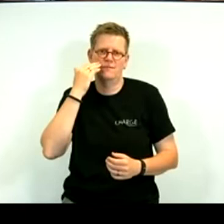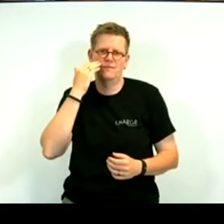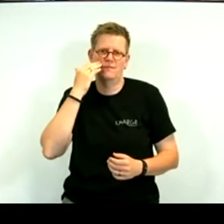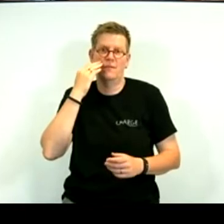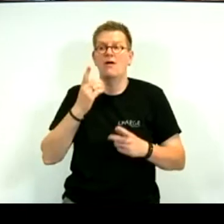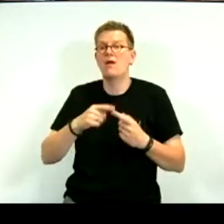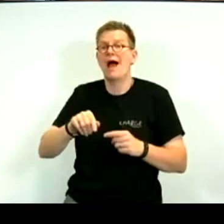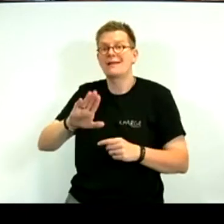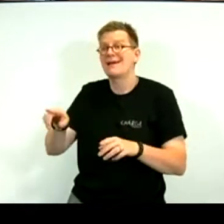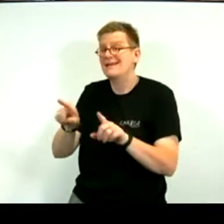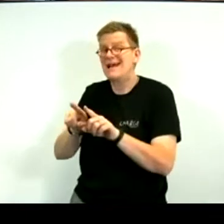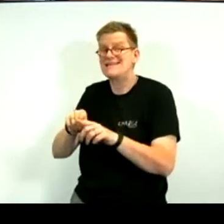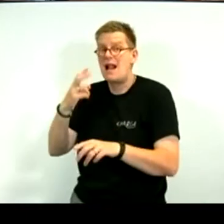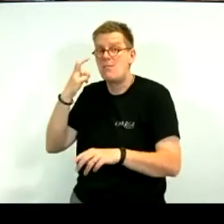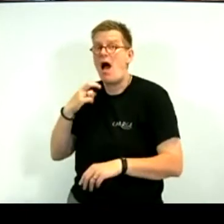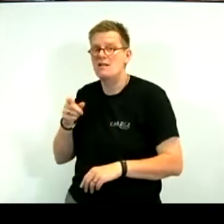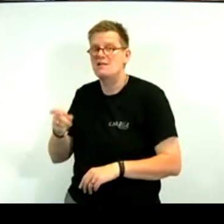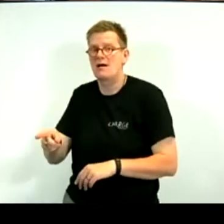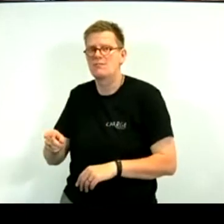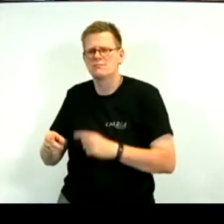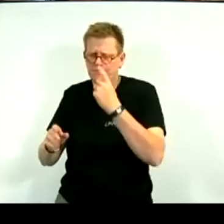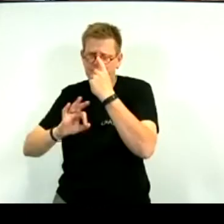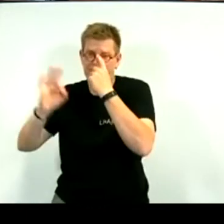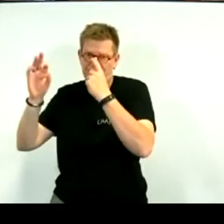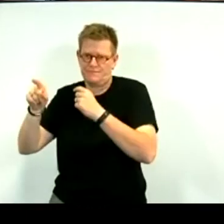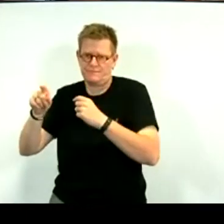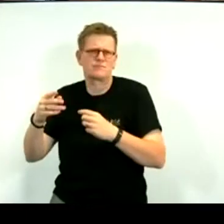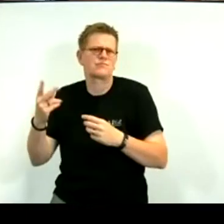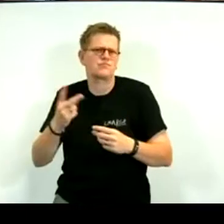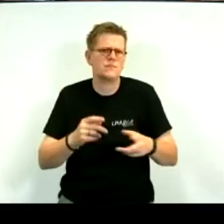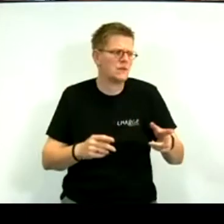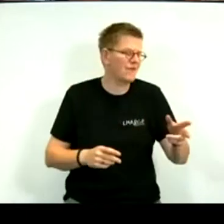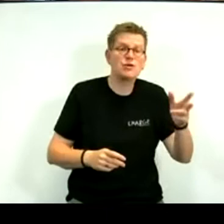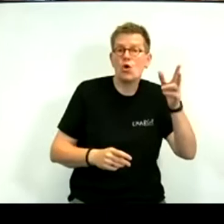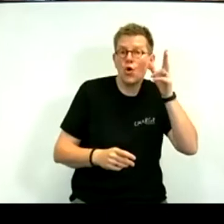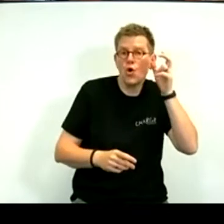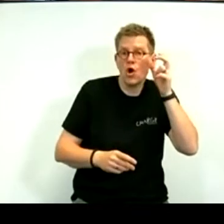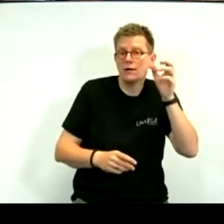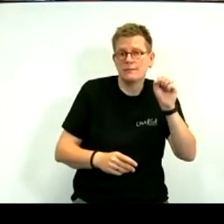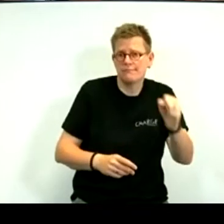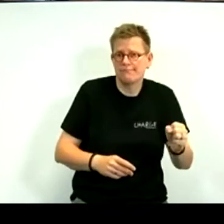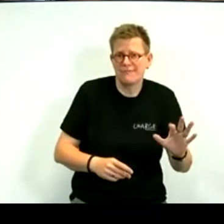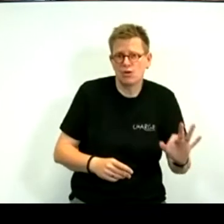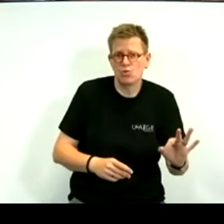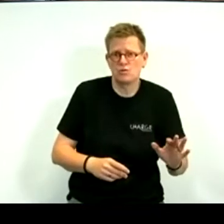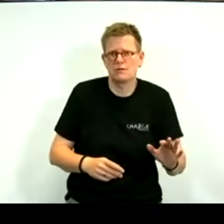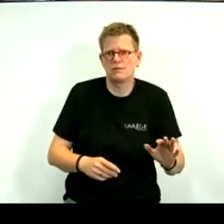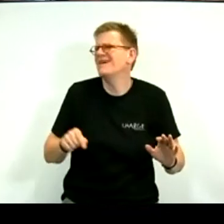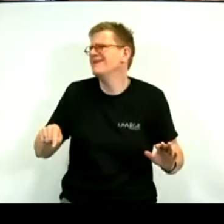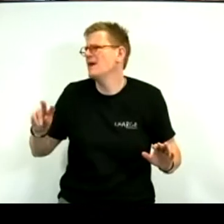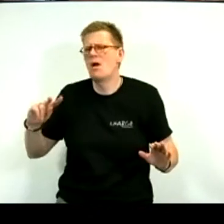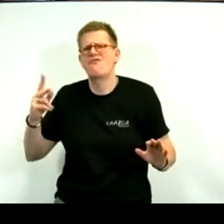live in a sighted hearing world. So just coping with impaired vision and impaired